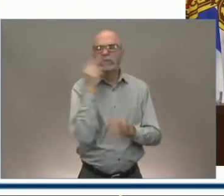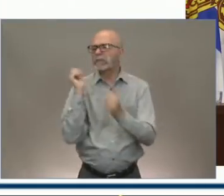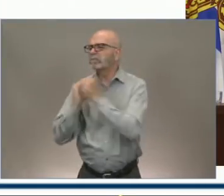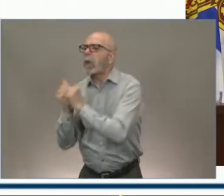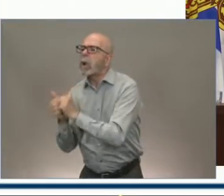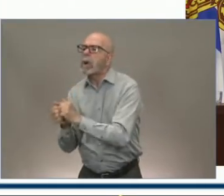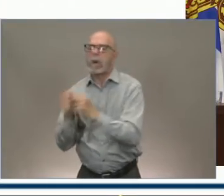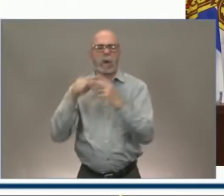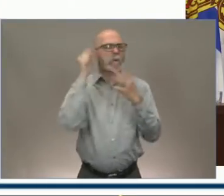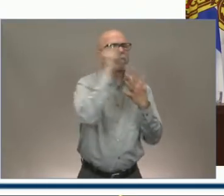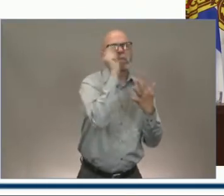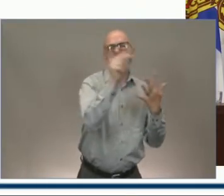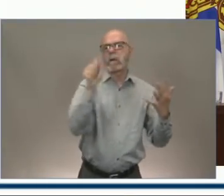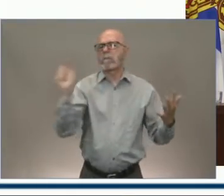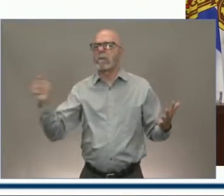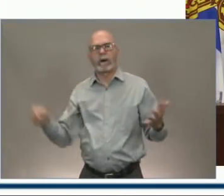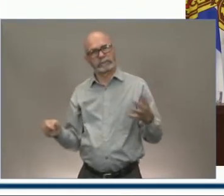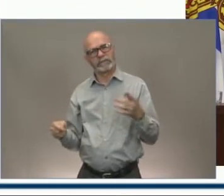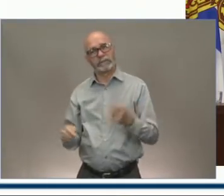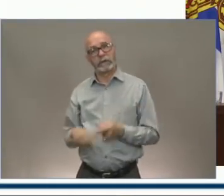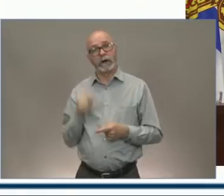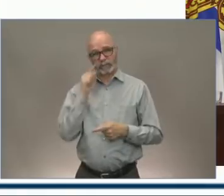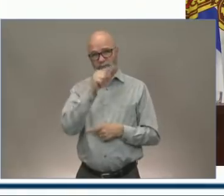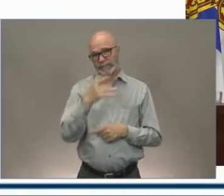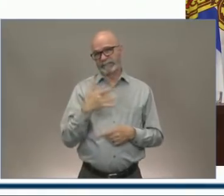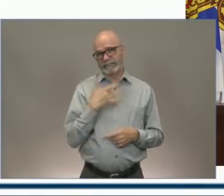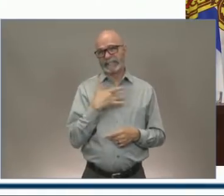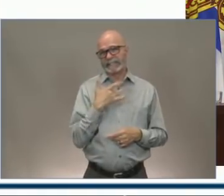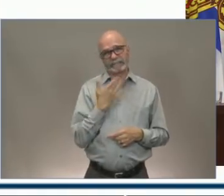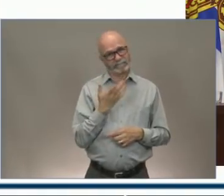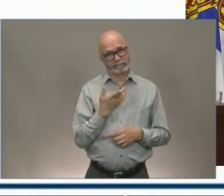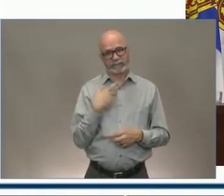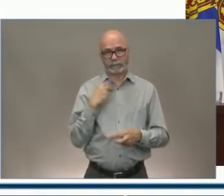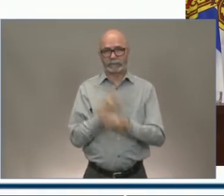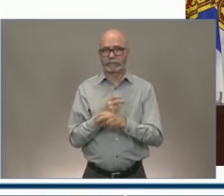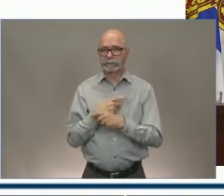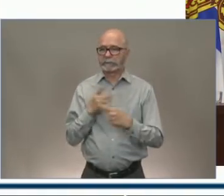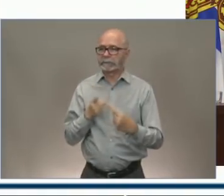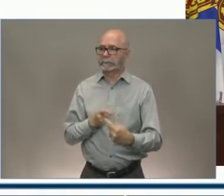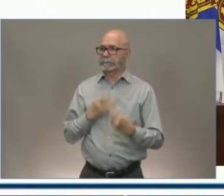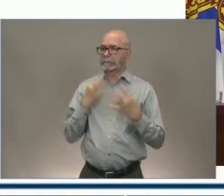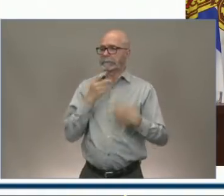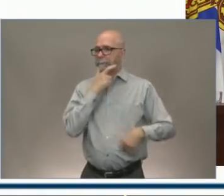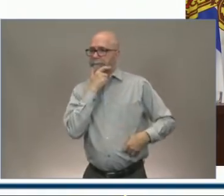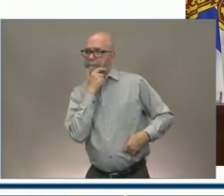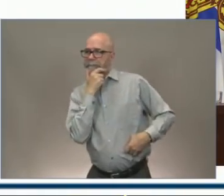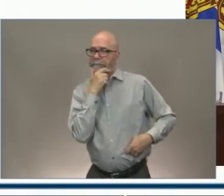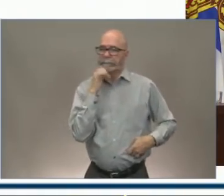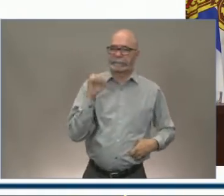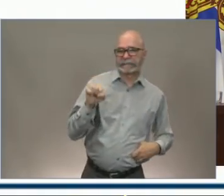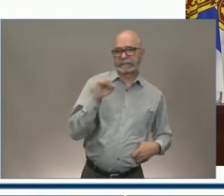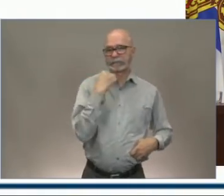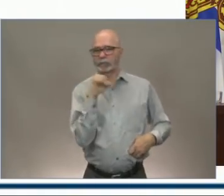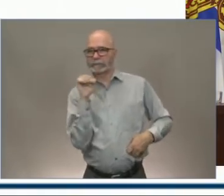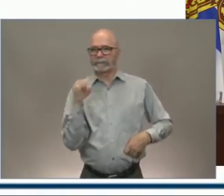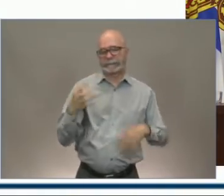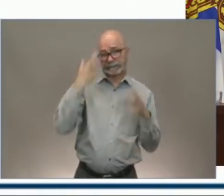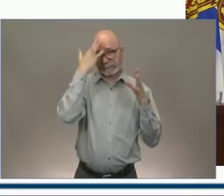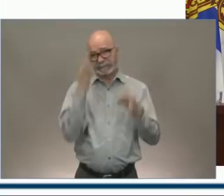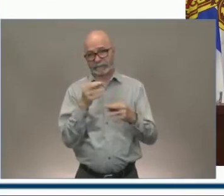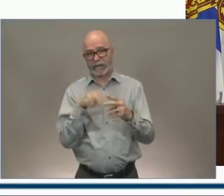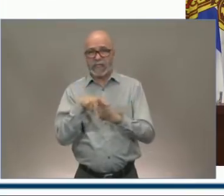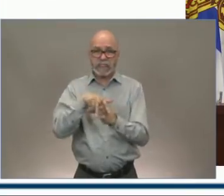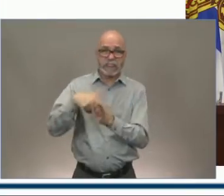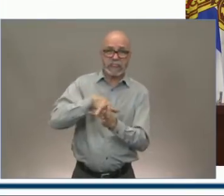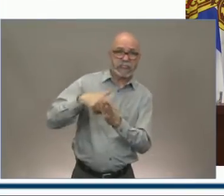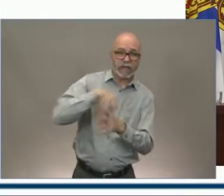talk about how difficult it is to make a decision to impose restrictions like you have been having to do over the last year? Well, it's